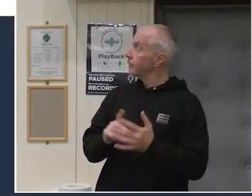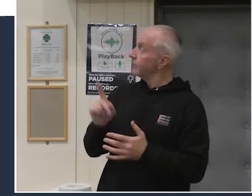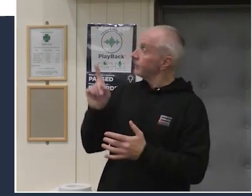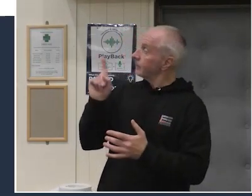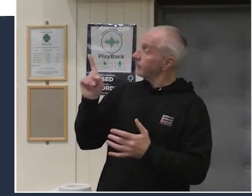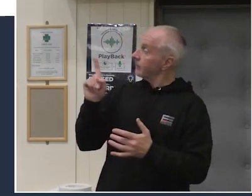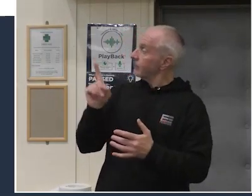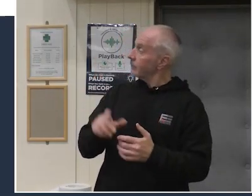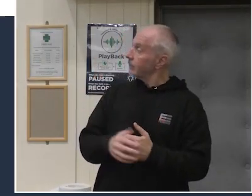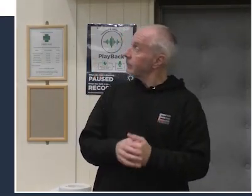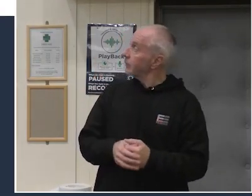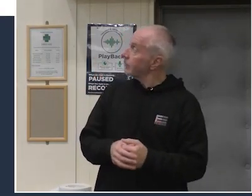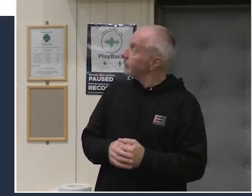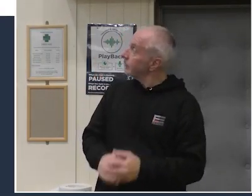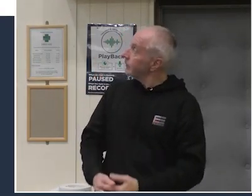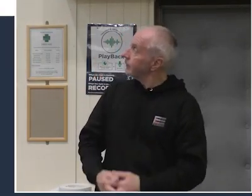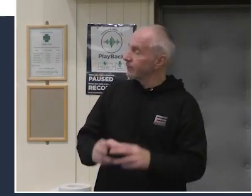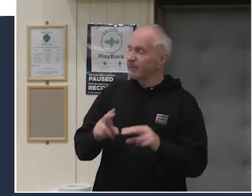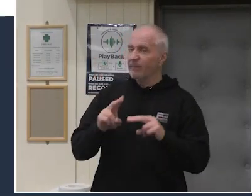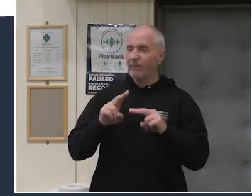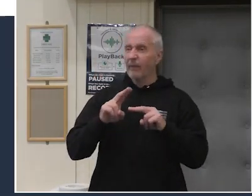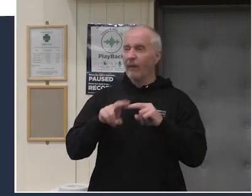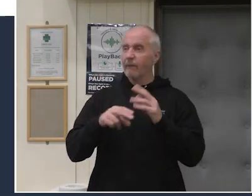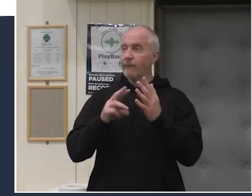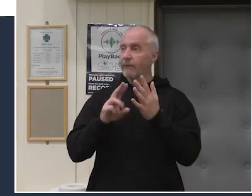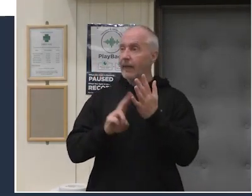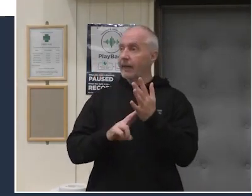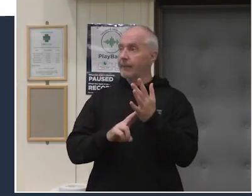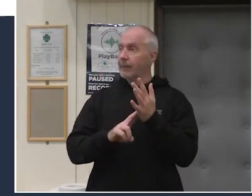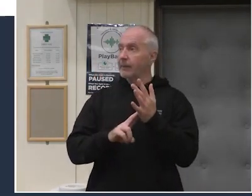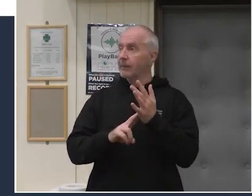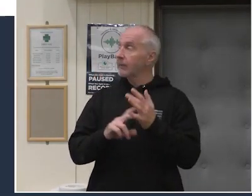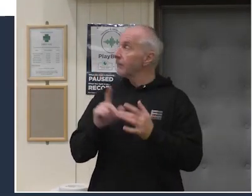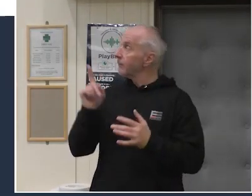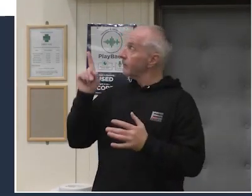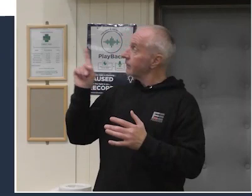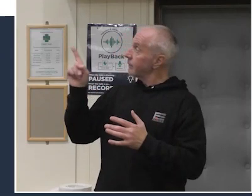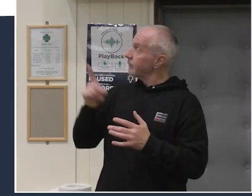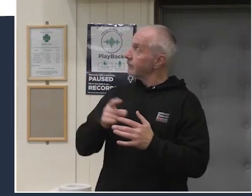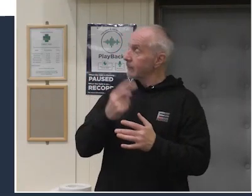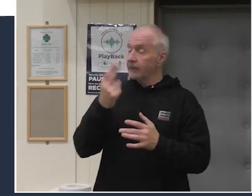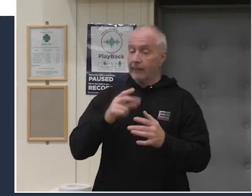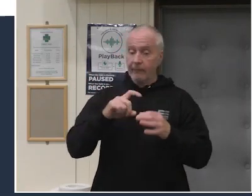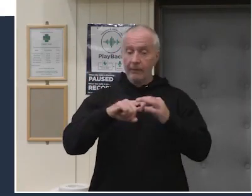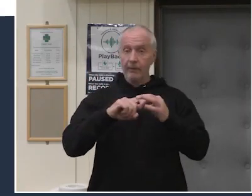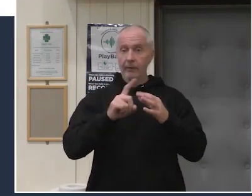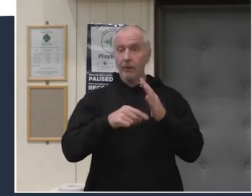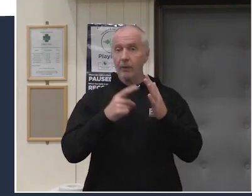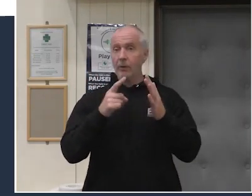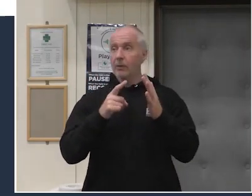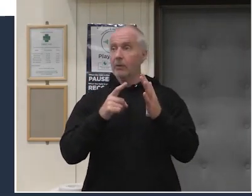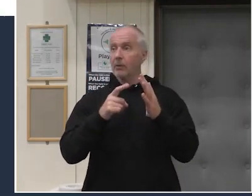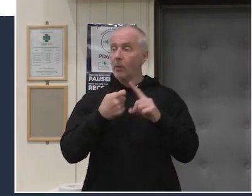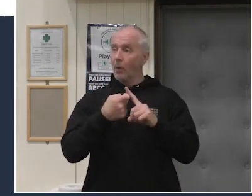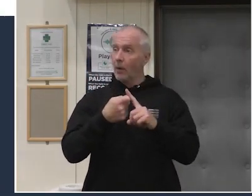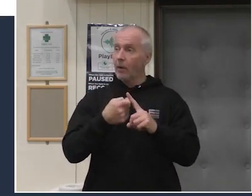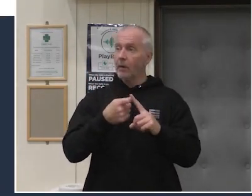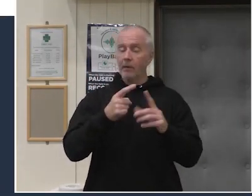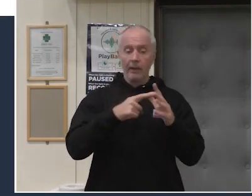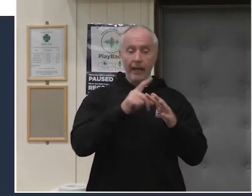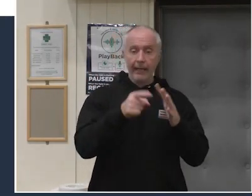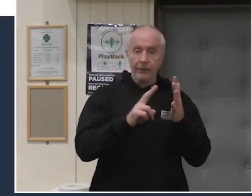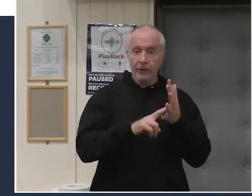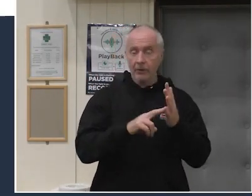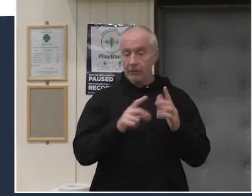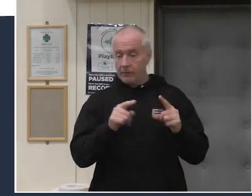these are Feynman diagrams. And here we've got some quarks. This one, we've got the axion coming in, and to some